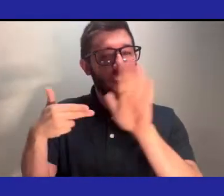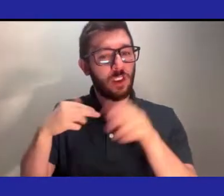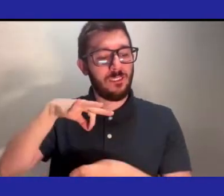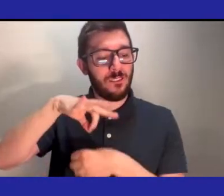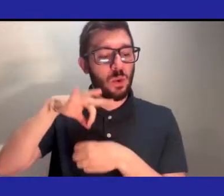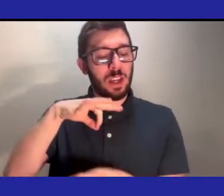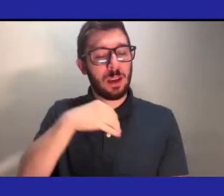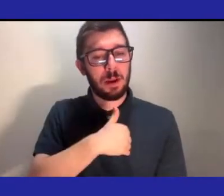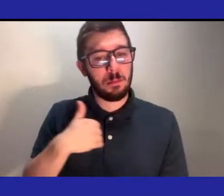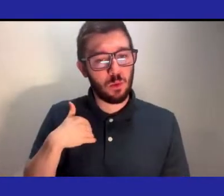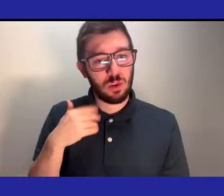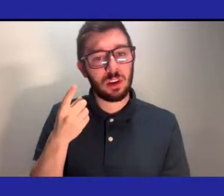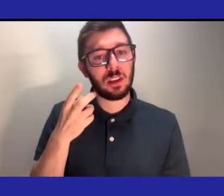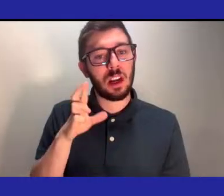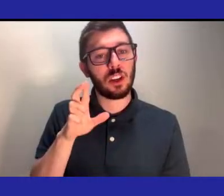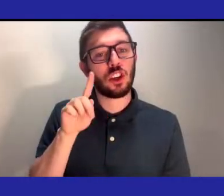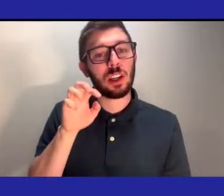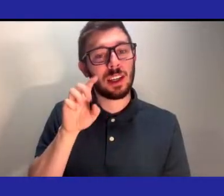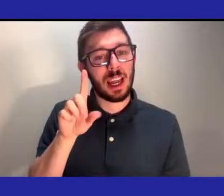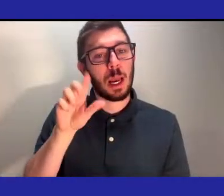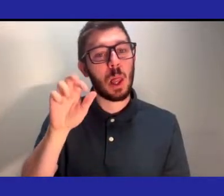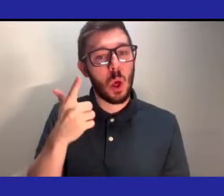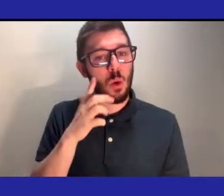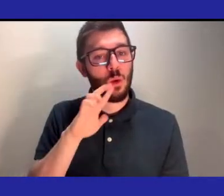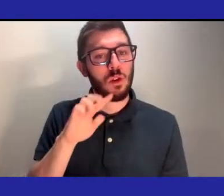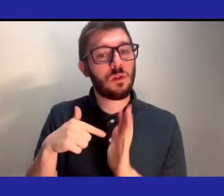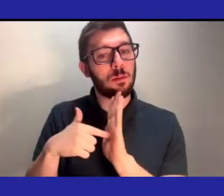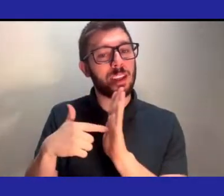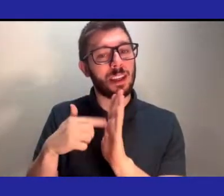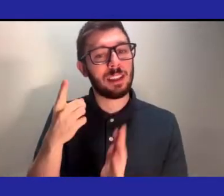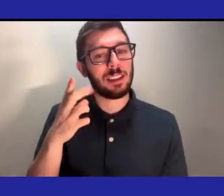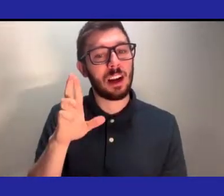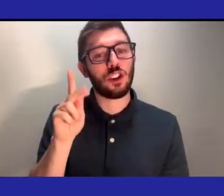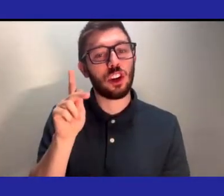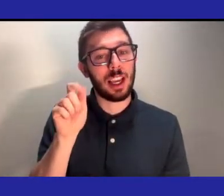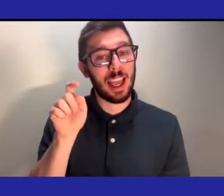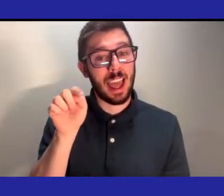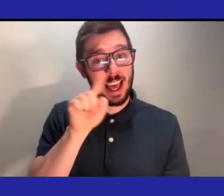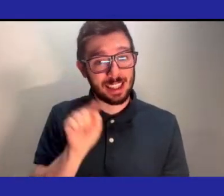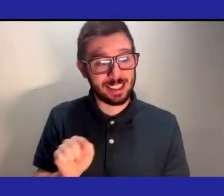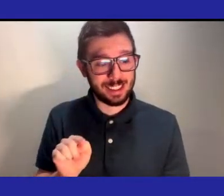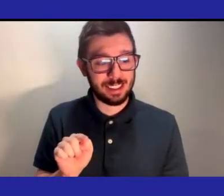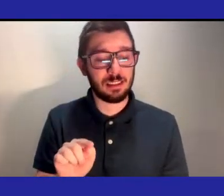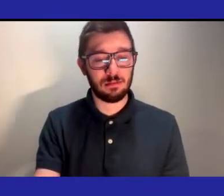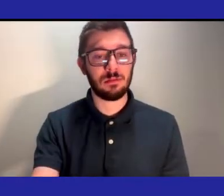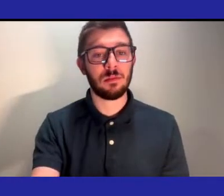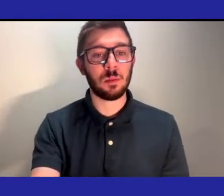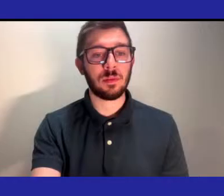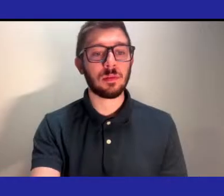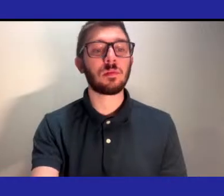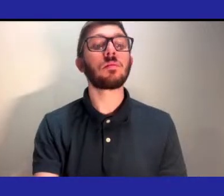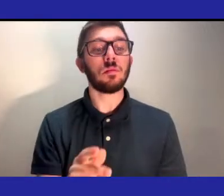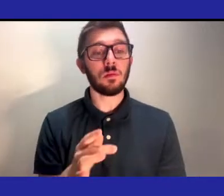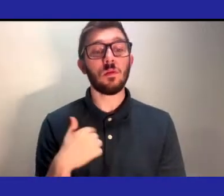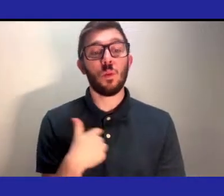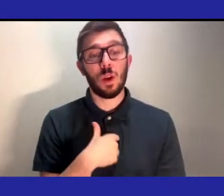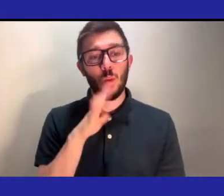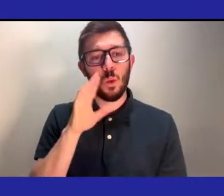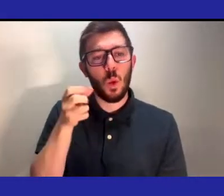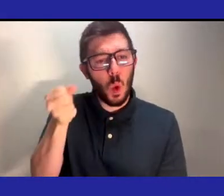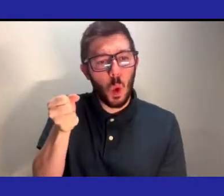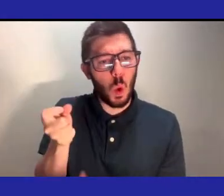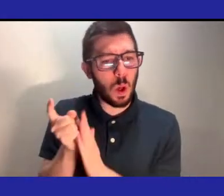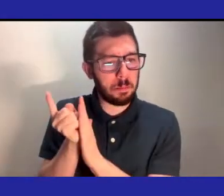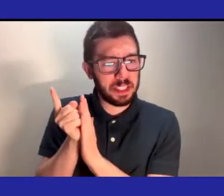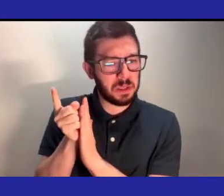will be representing Dr. Katz and will be in voting capacity. We'll hold off on minutes, I guess, until we get